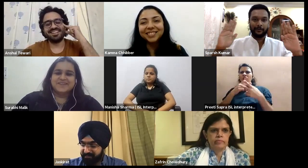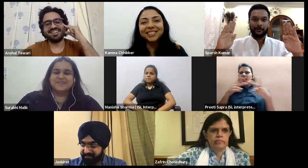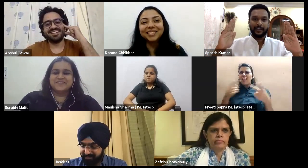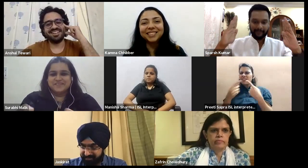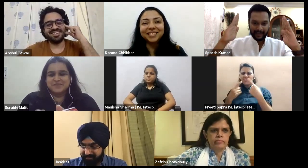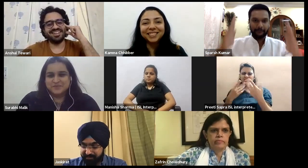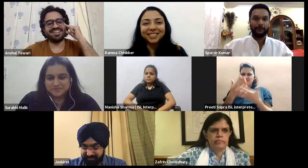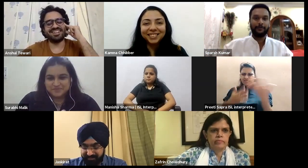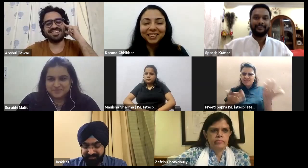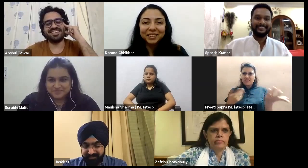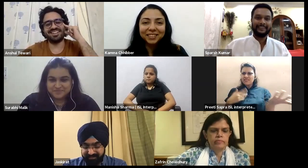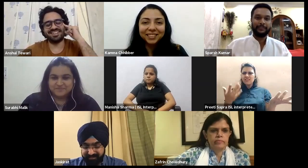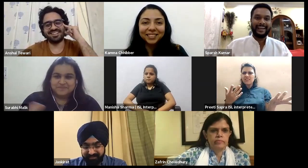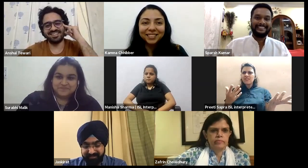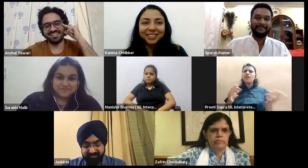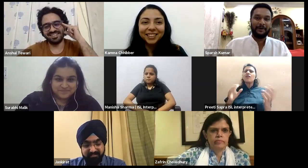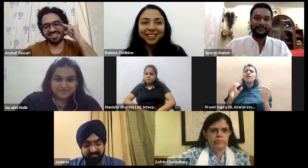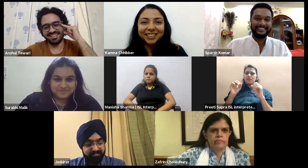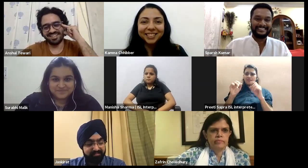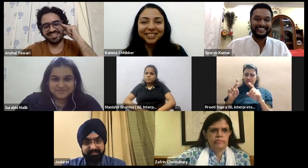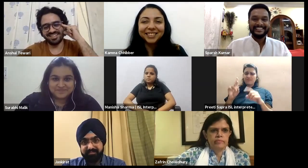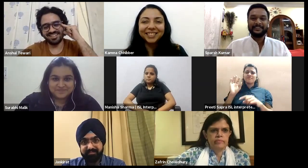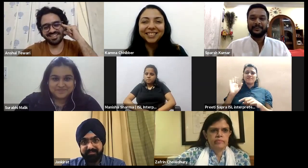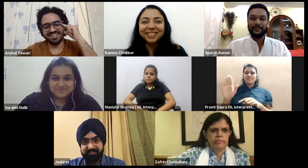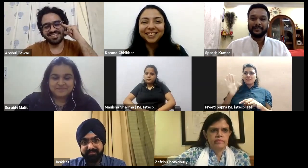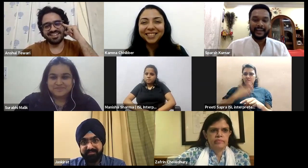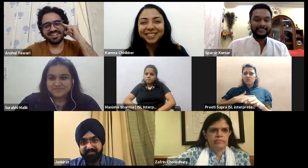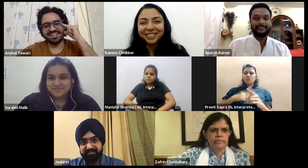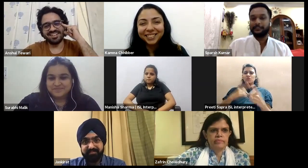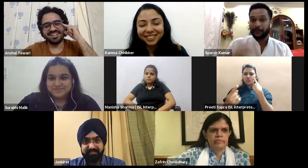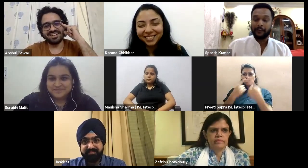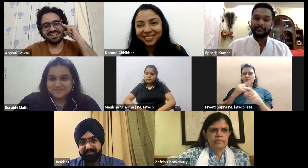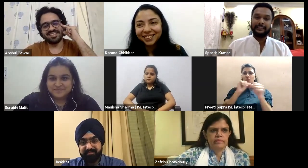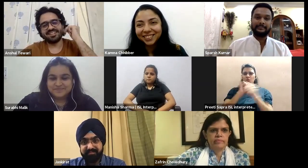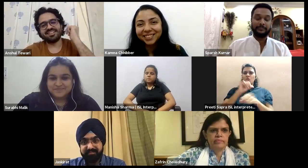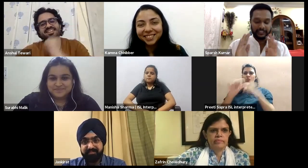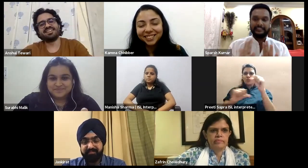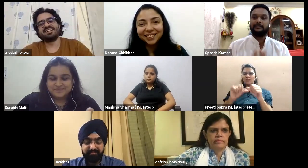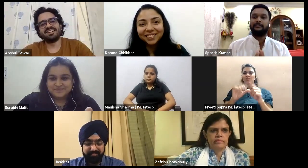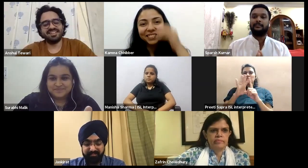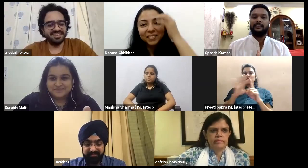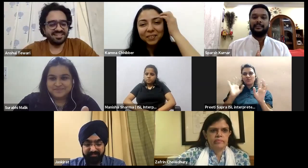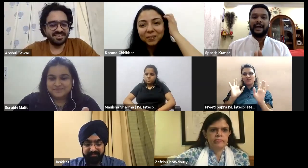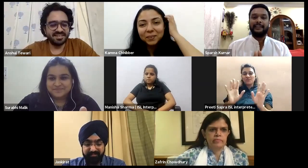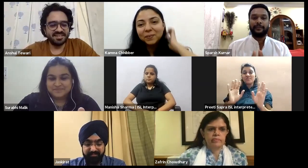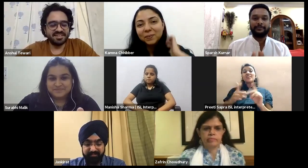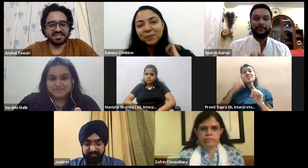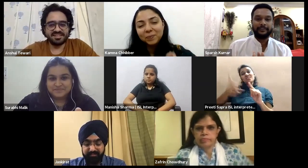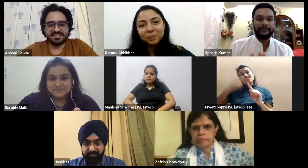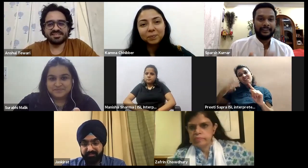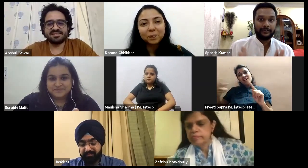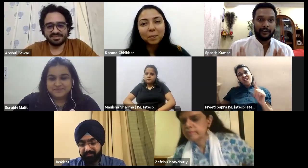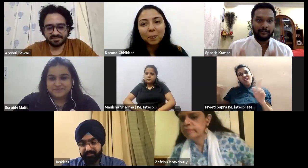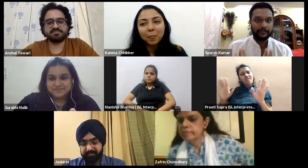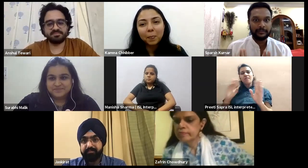was like, okay, we have to do something else about this. So yes, so there's a lot of things. Just listen to the guys who are expert